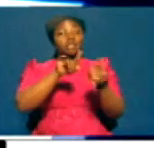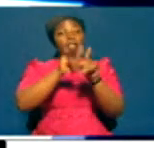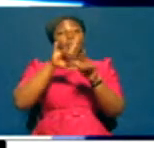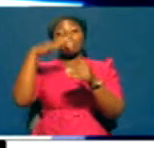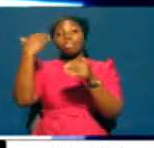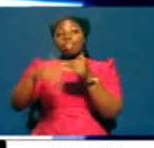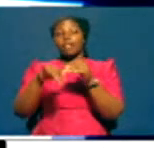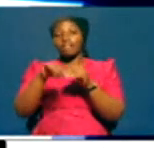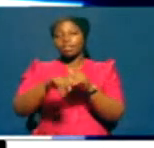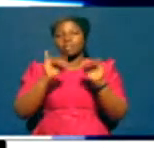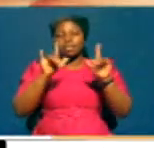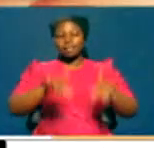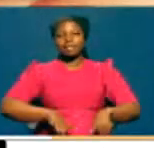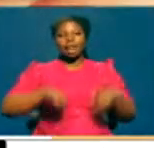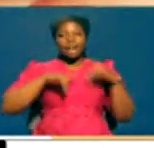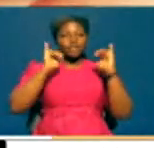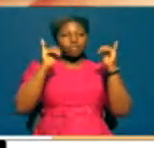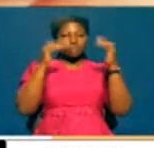cast. Welcome.